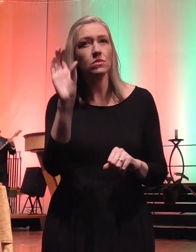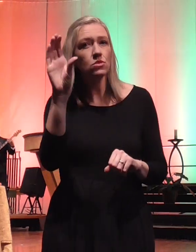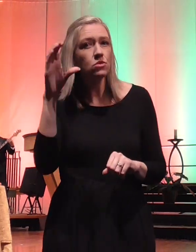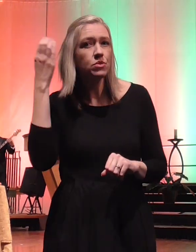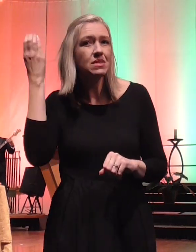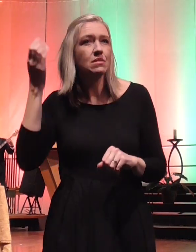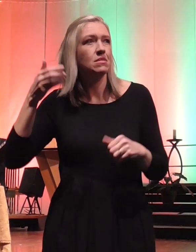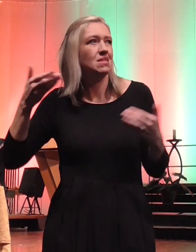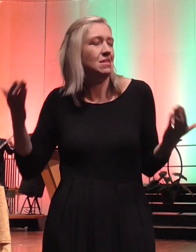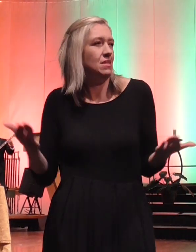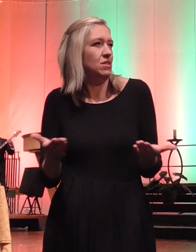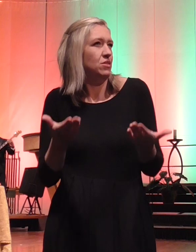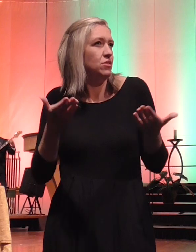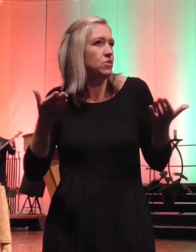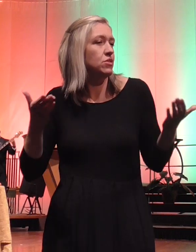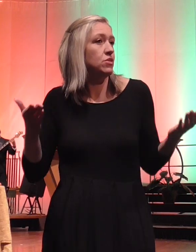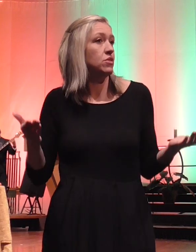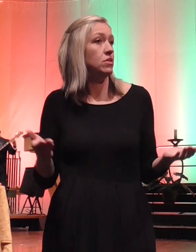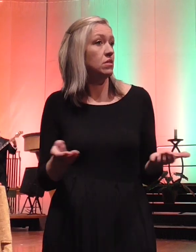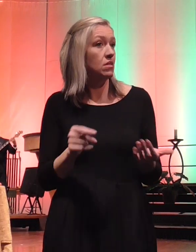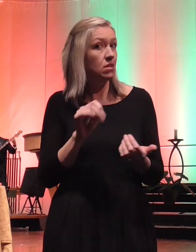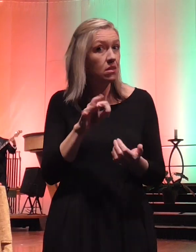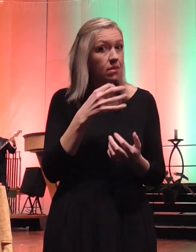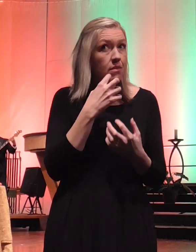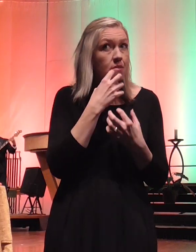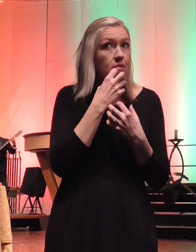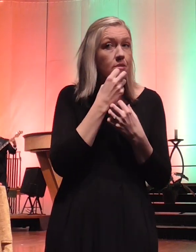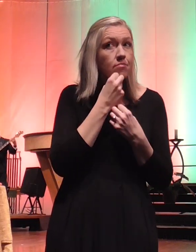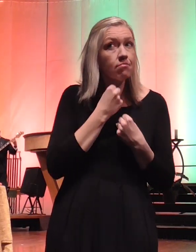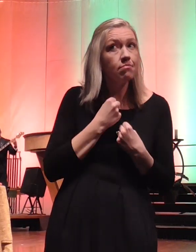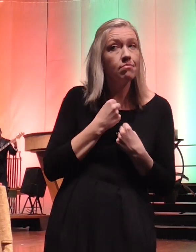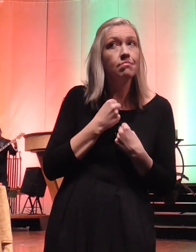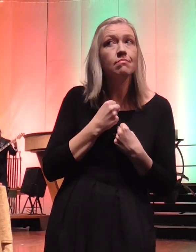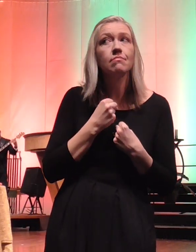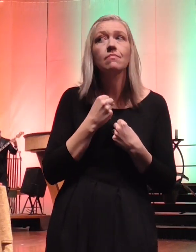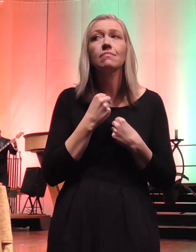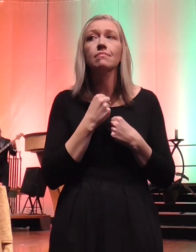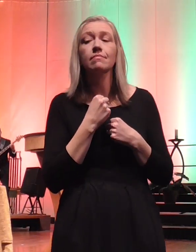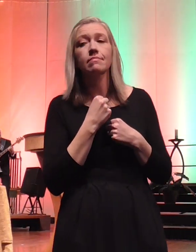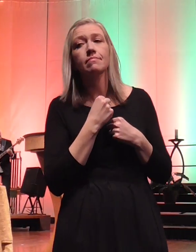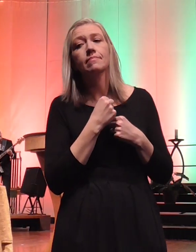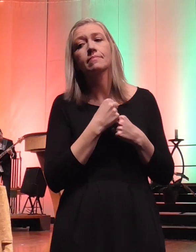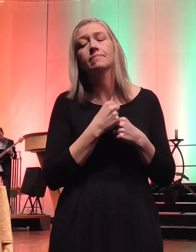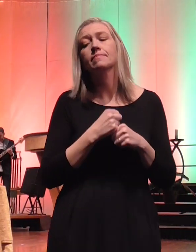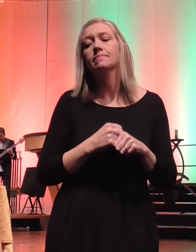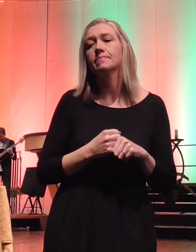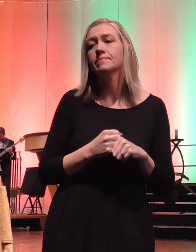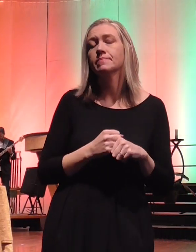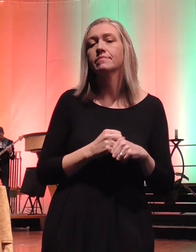Christmas is here if you can. Oh,